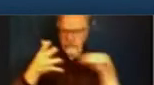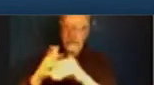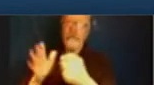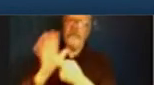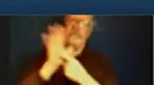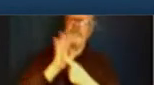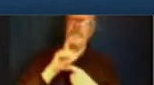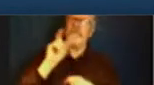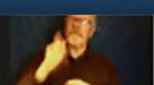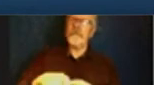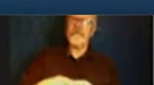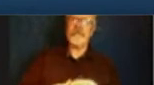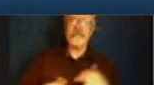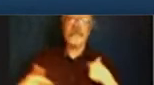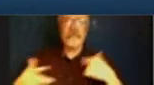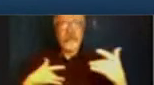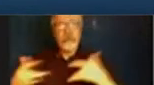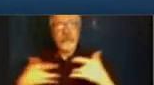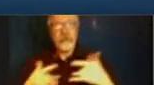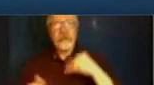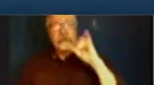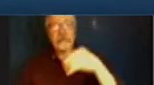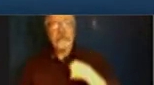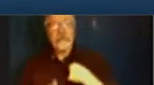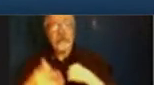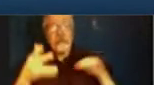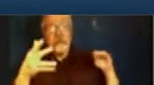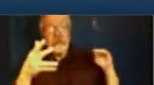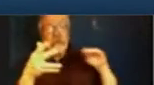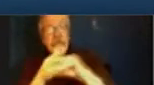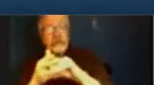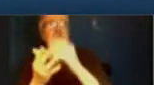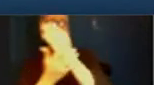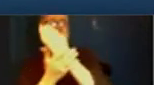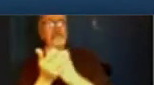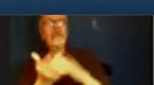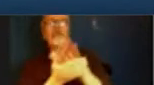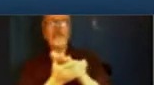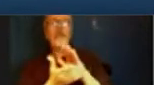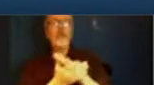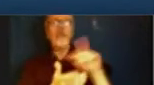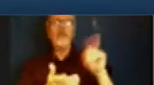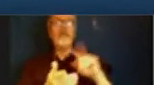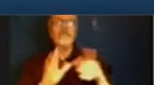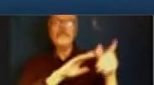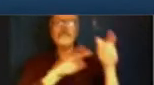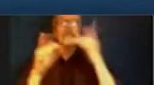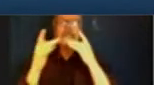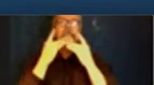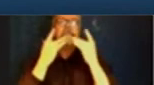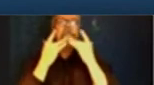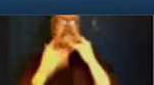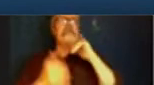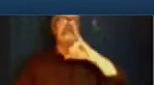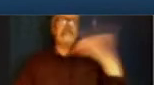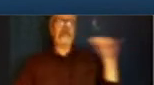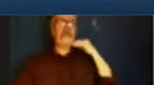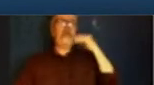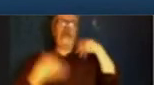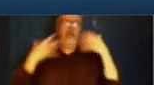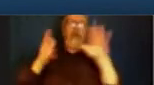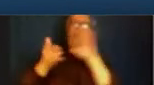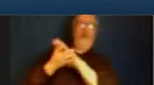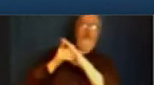who wouldn't come to school because of that. And we're not unmindful of that because there is a significant percentage, unfortunately, in